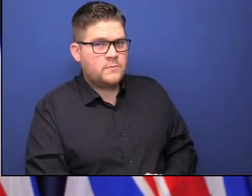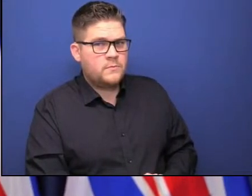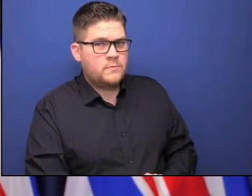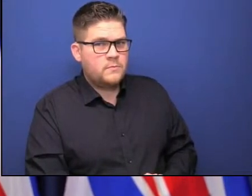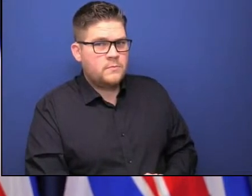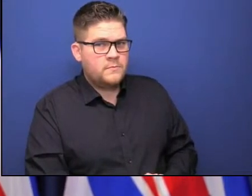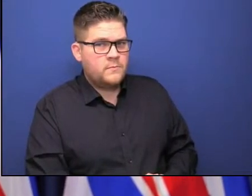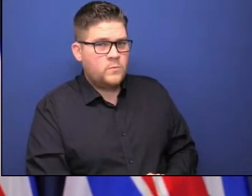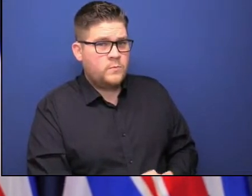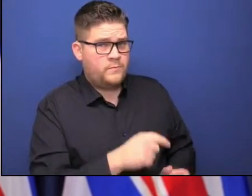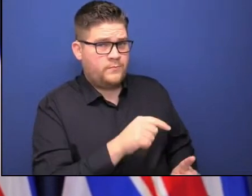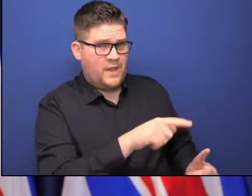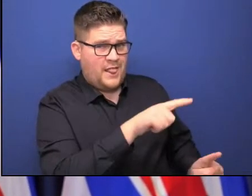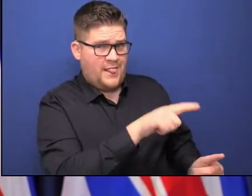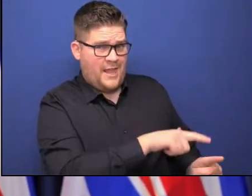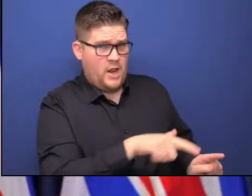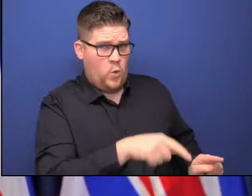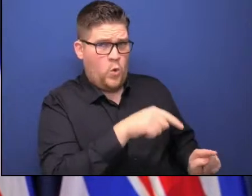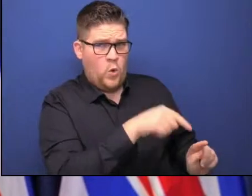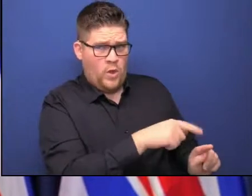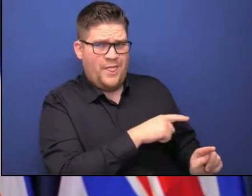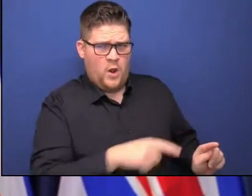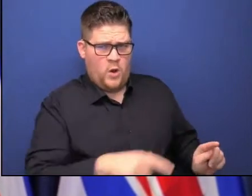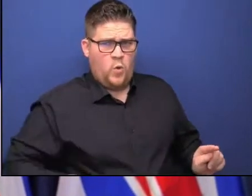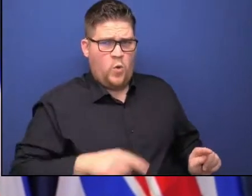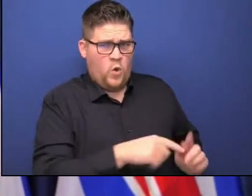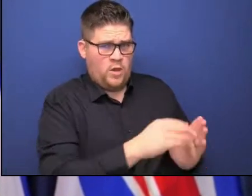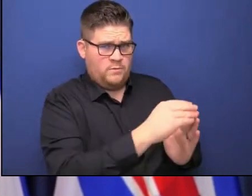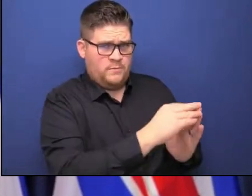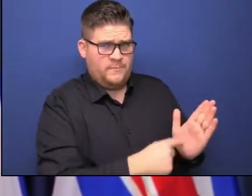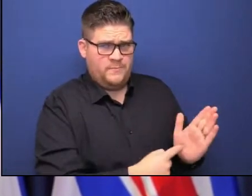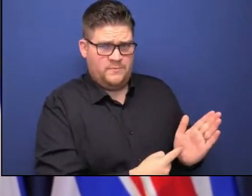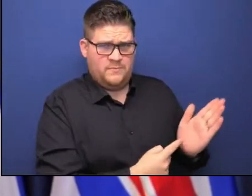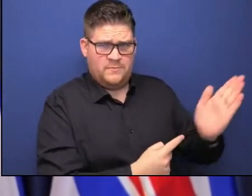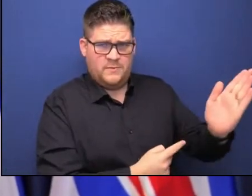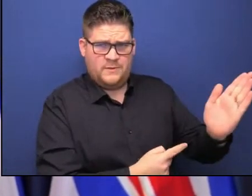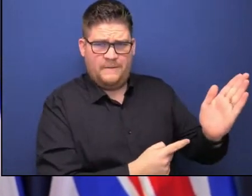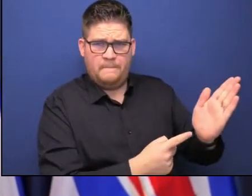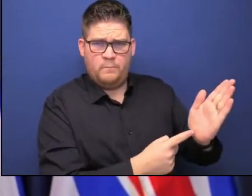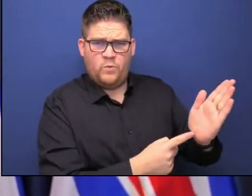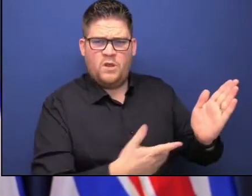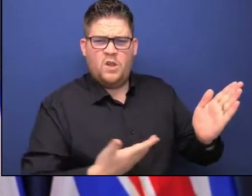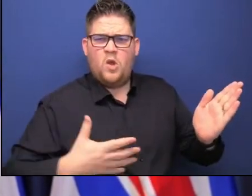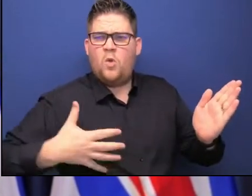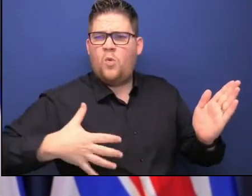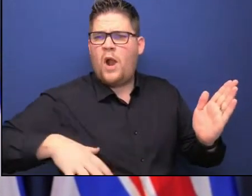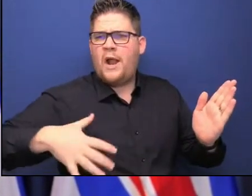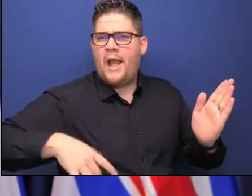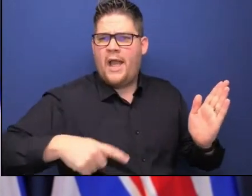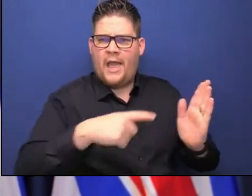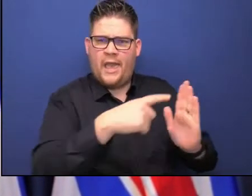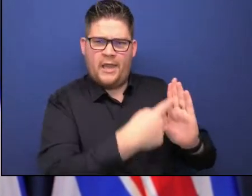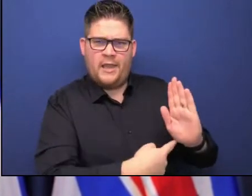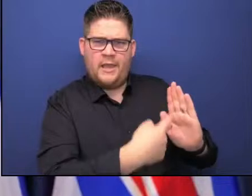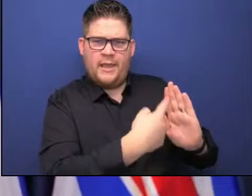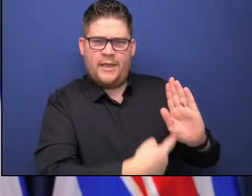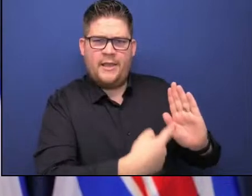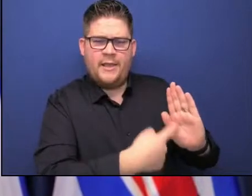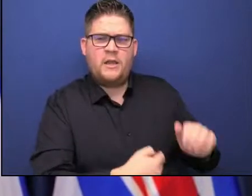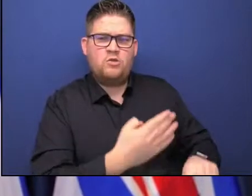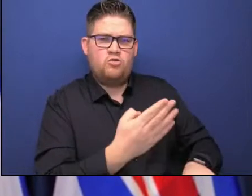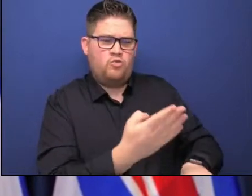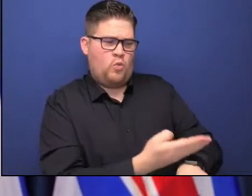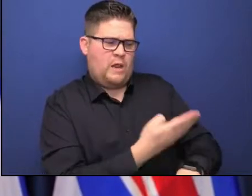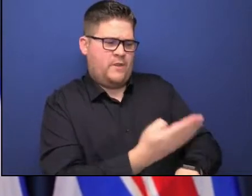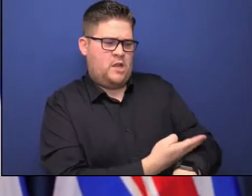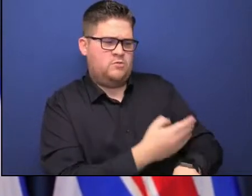of renovation is substantial enough to justify an eviction, and what are the kind of boxes